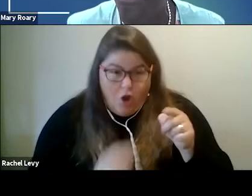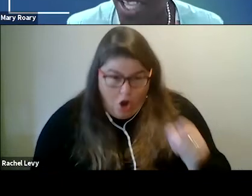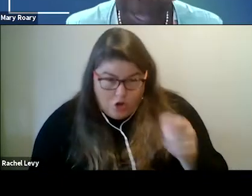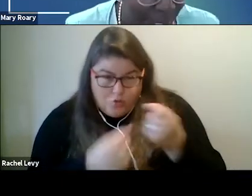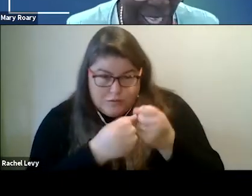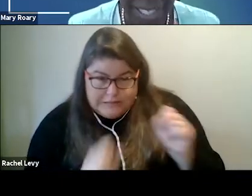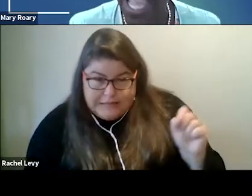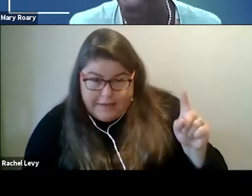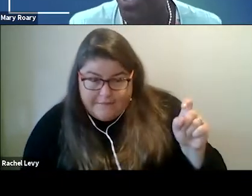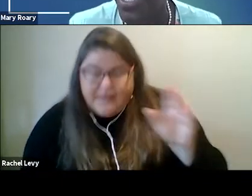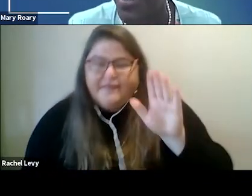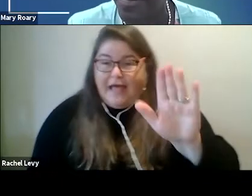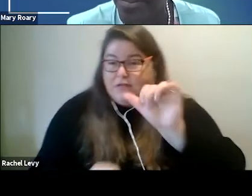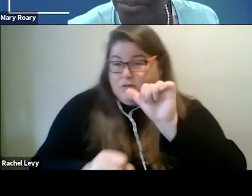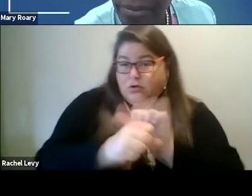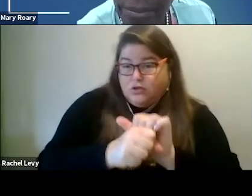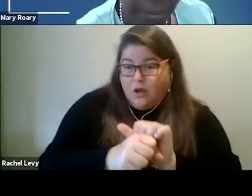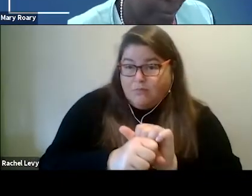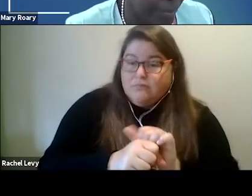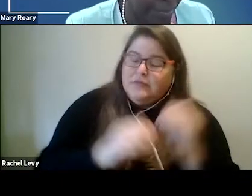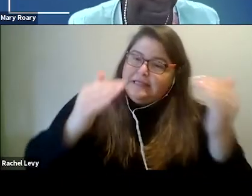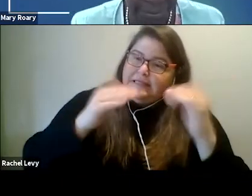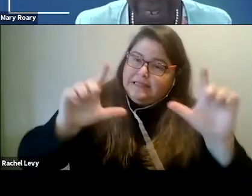safe? Next slide, please.